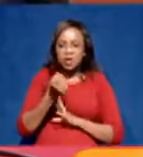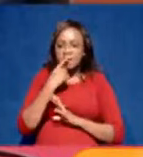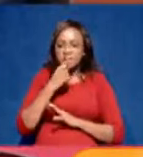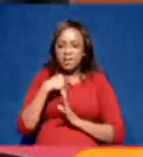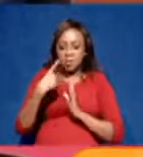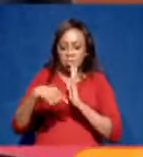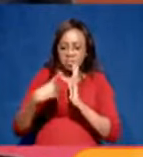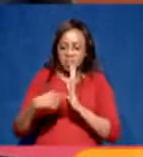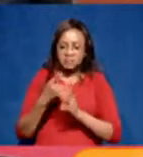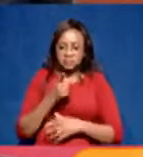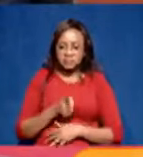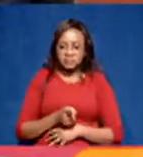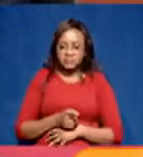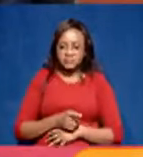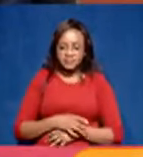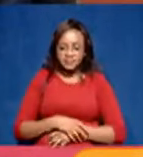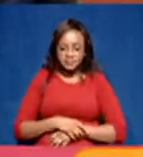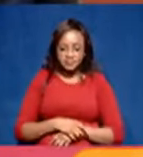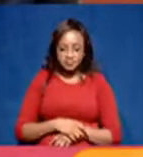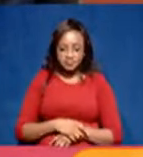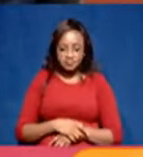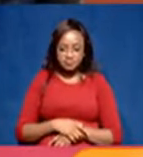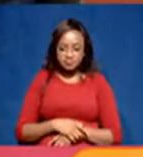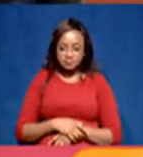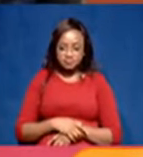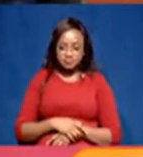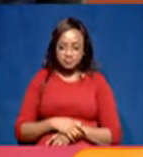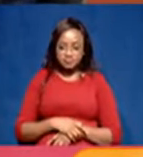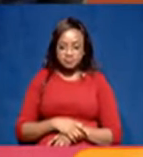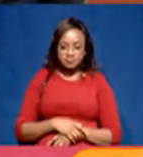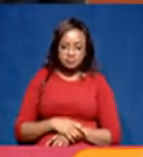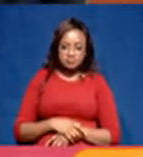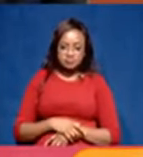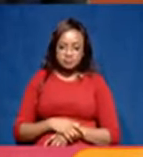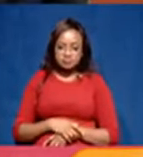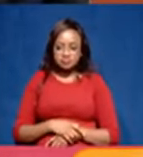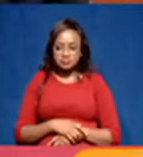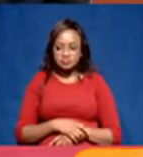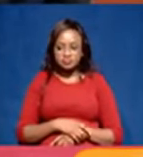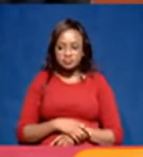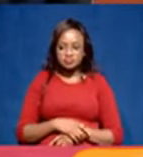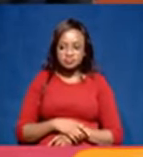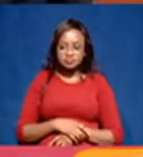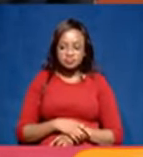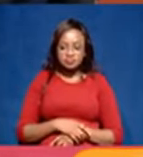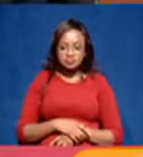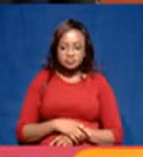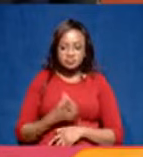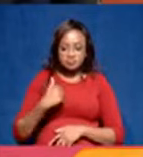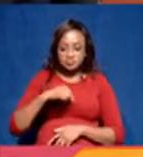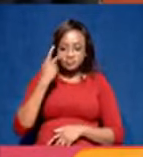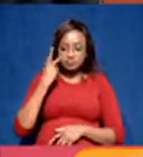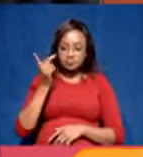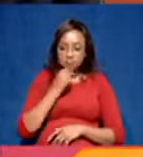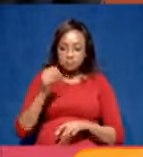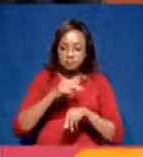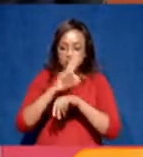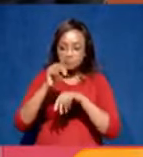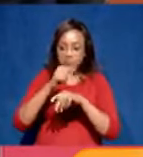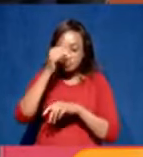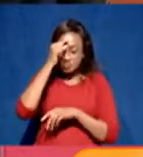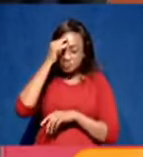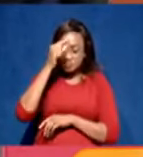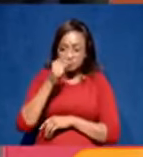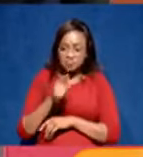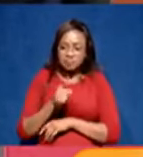which we saw the national government running out of steam, basically, because I think was it beginning of 2023 that you